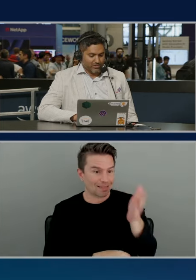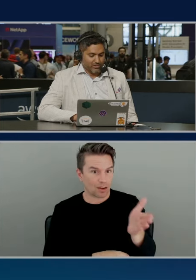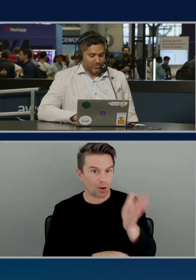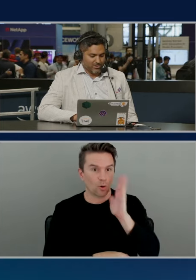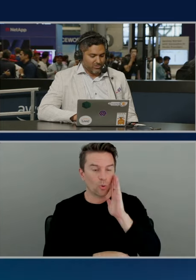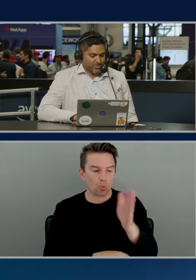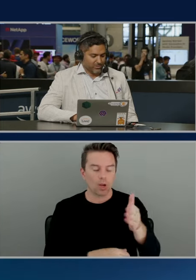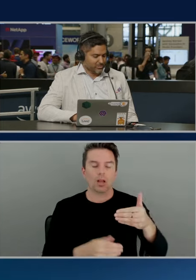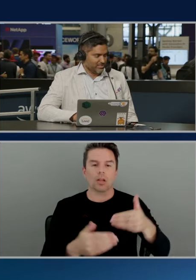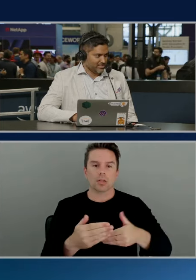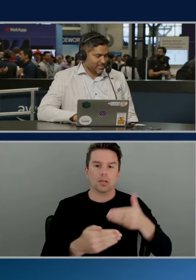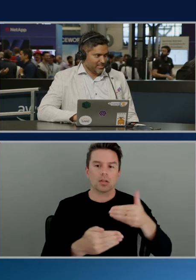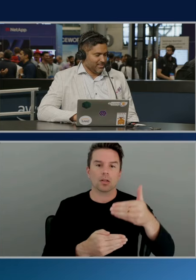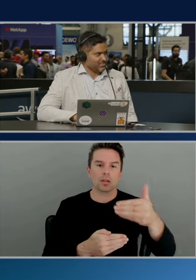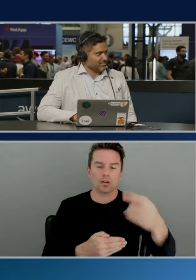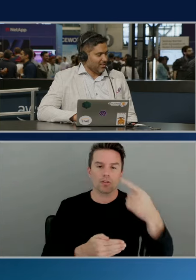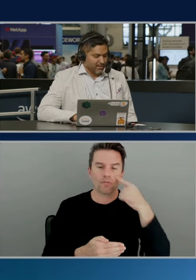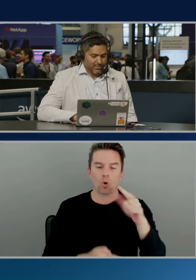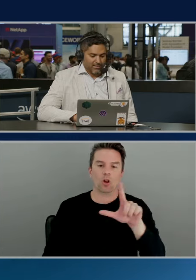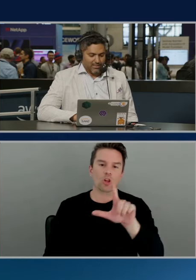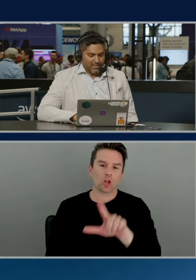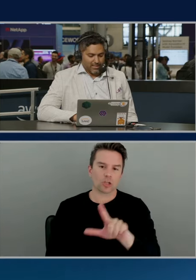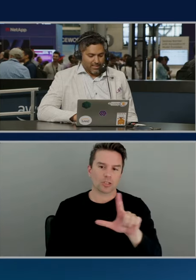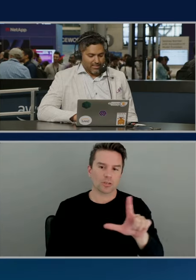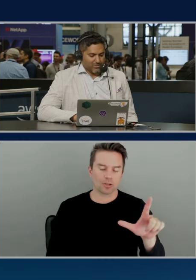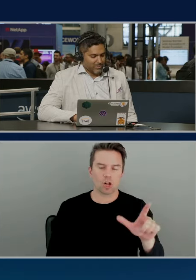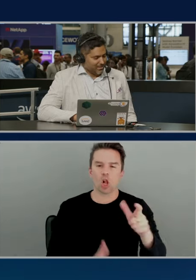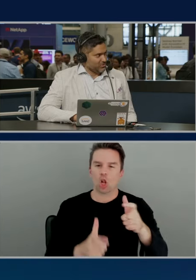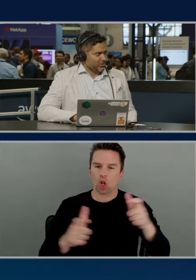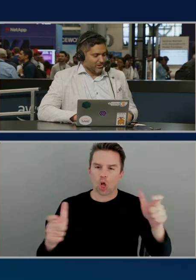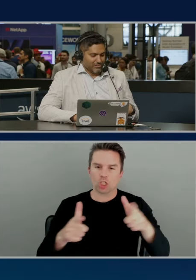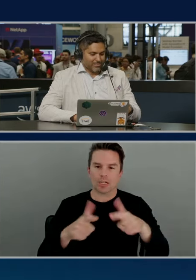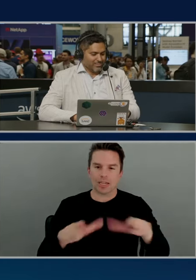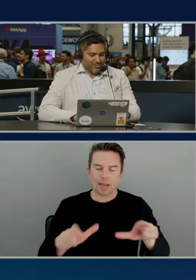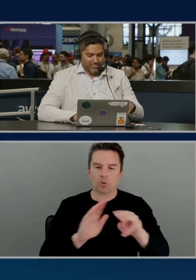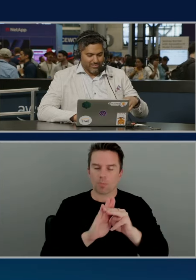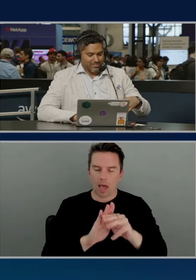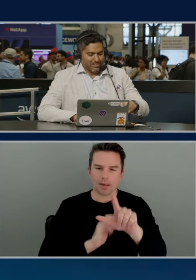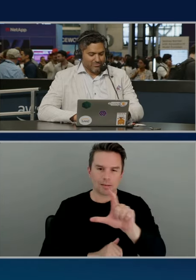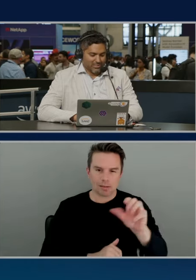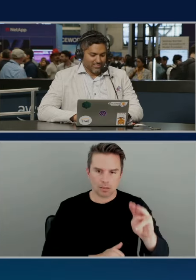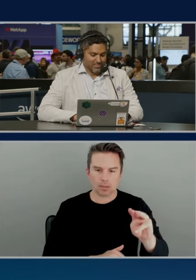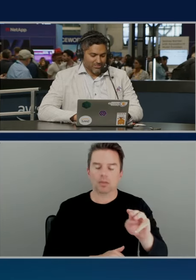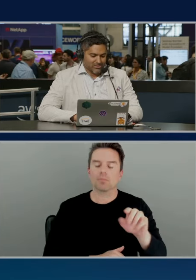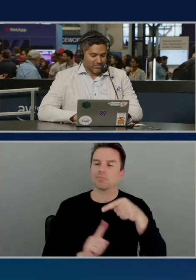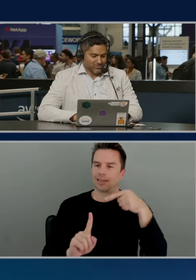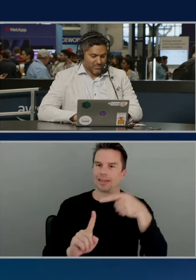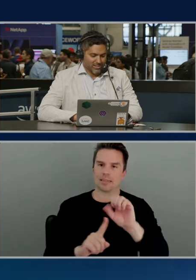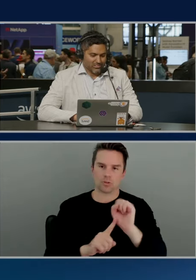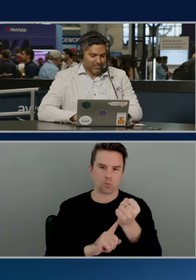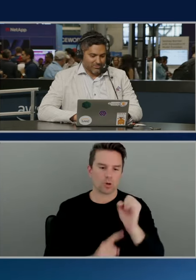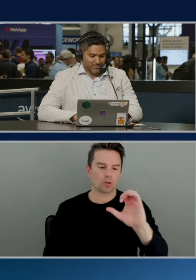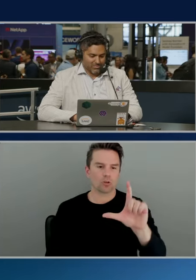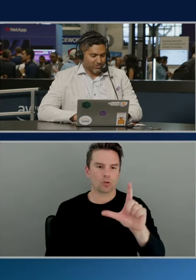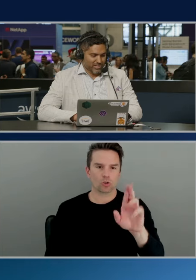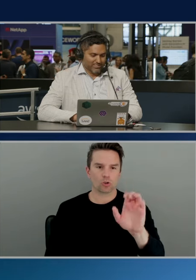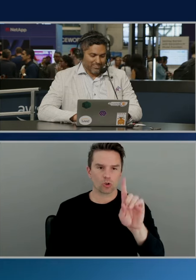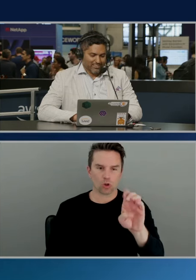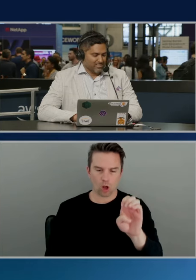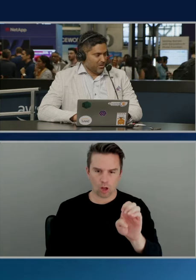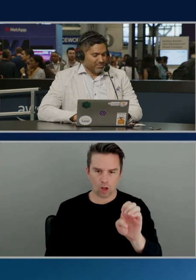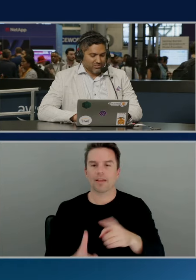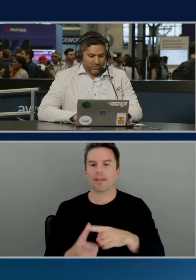from the large language model, which in this case is Claude. Okay. And then we'll kind of store all the latency metrics within X-ray, which is a